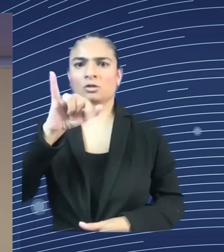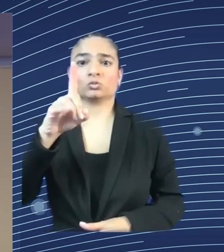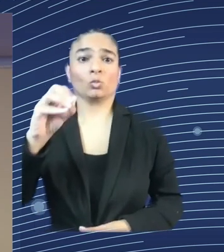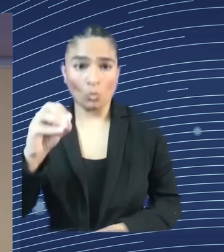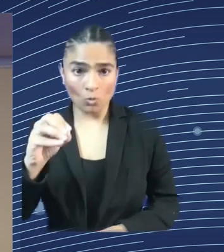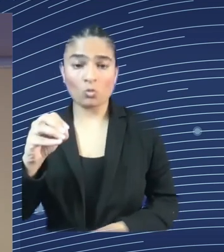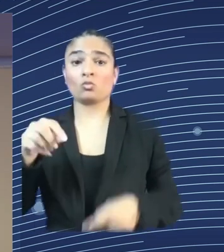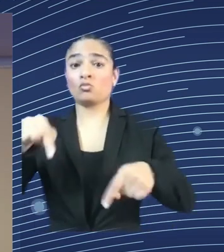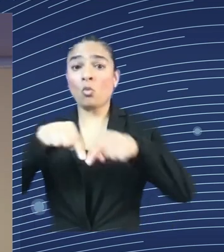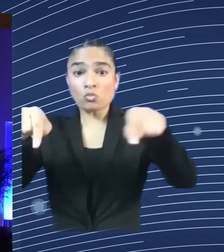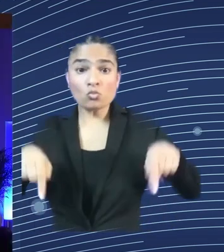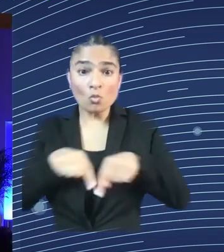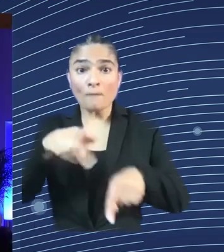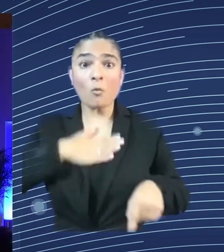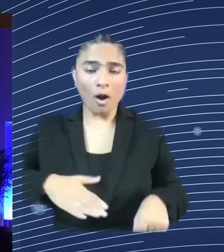Sorry.